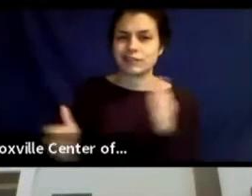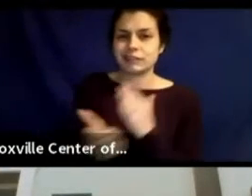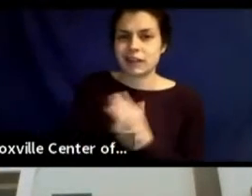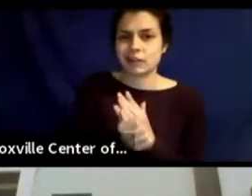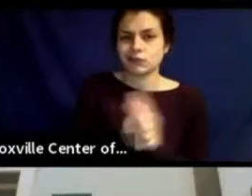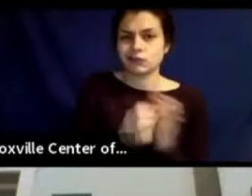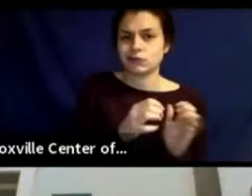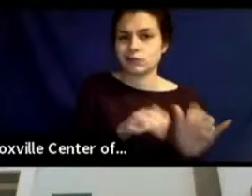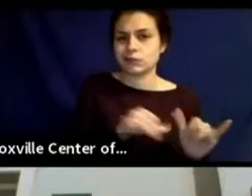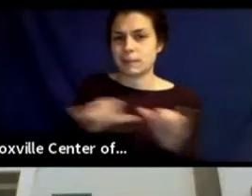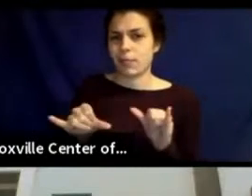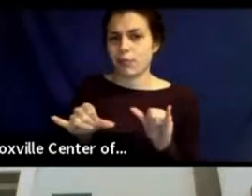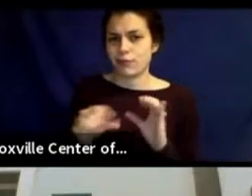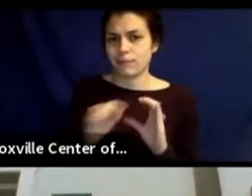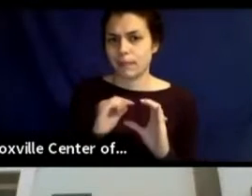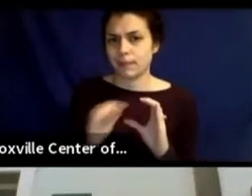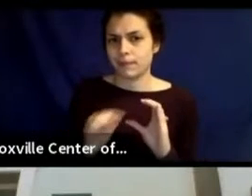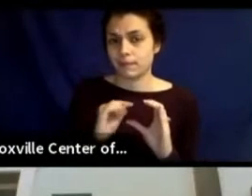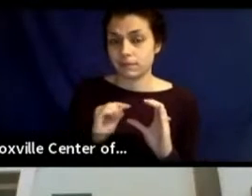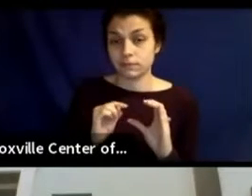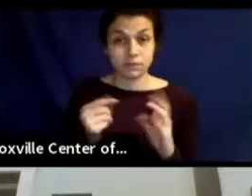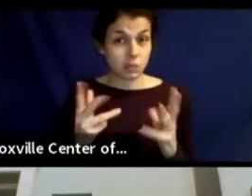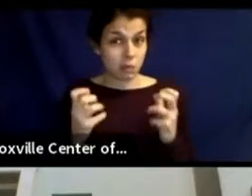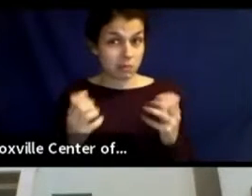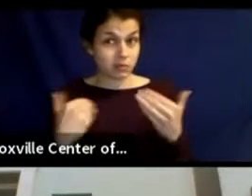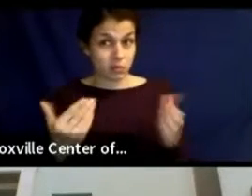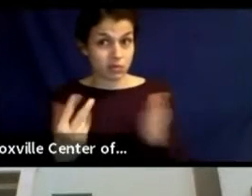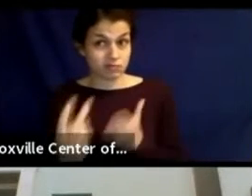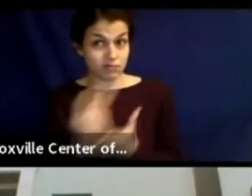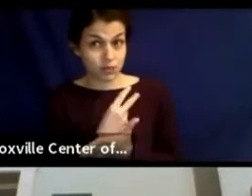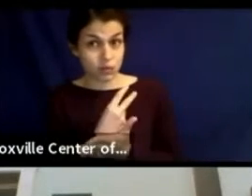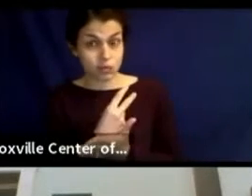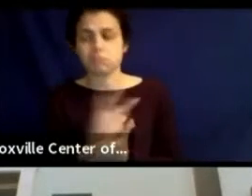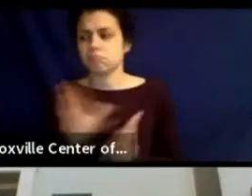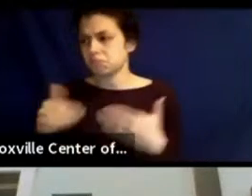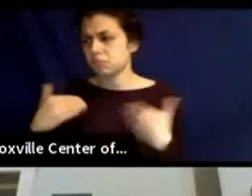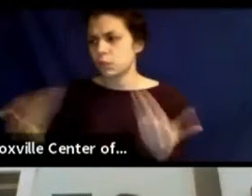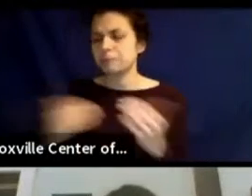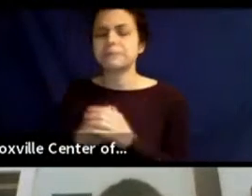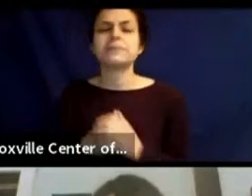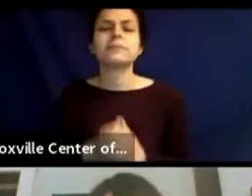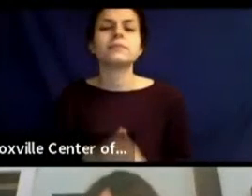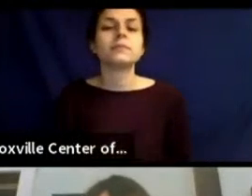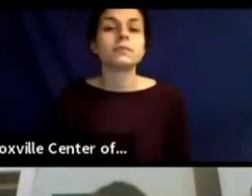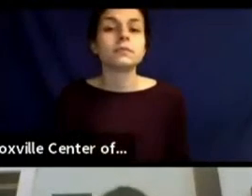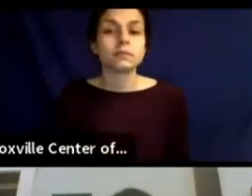Okay. Do you want me to go over it? Sure, you can go over it.